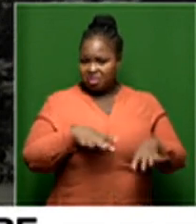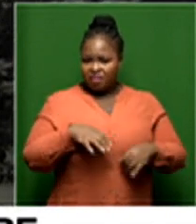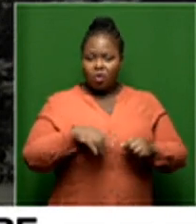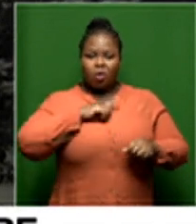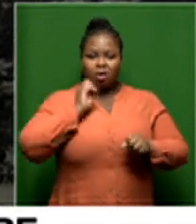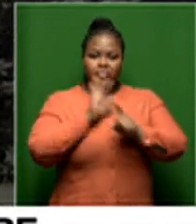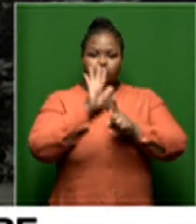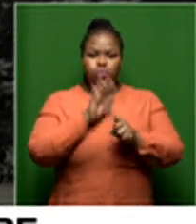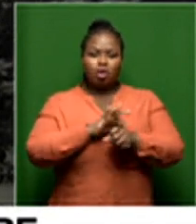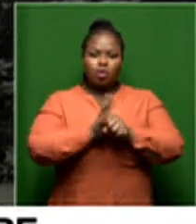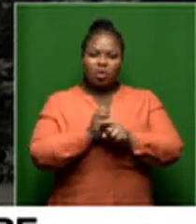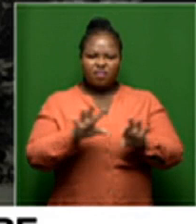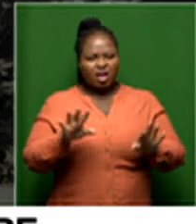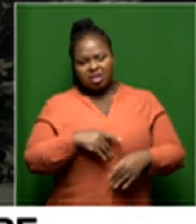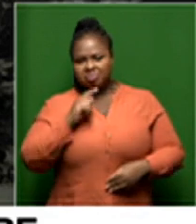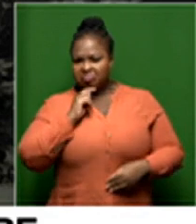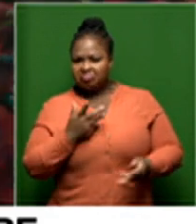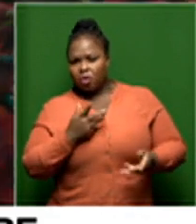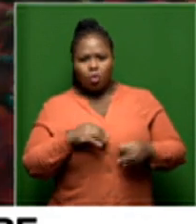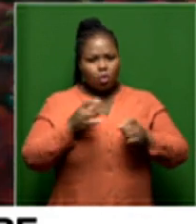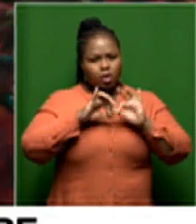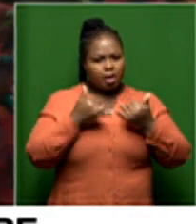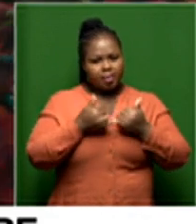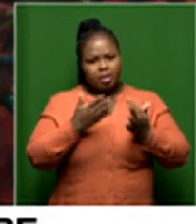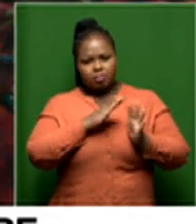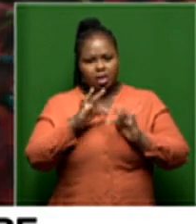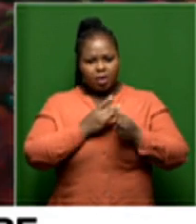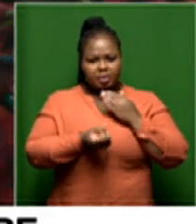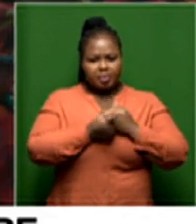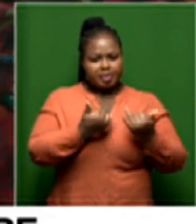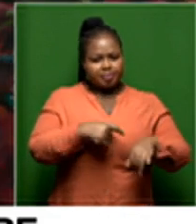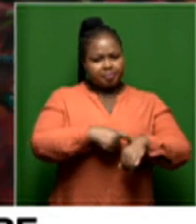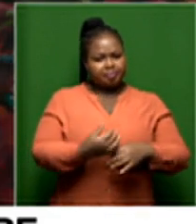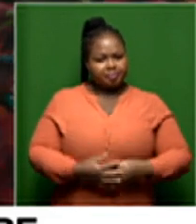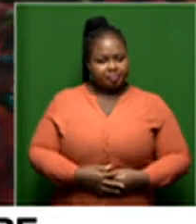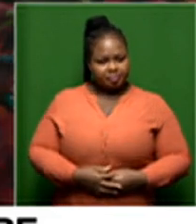the COVID-19 pandemic? And how is the company navigating through these tough times?